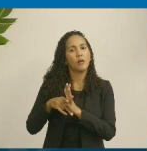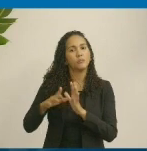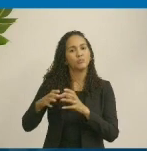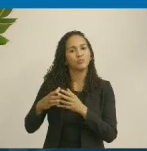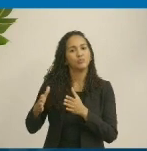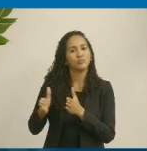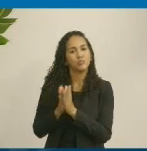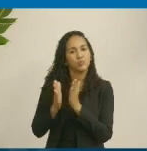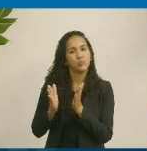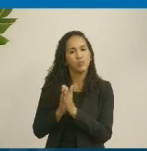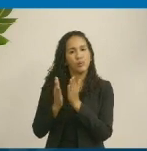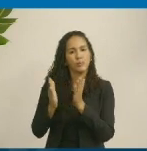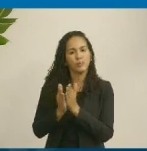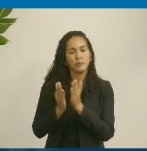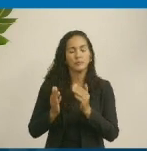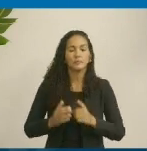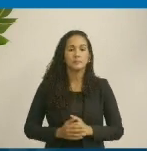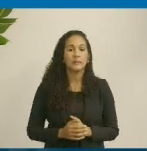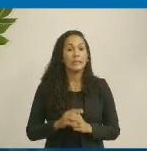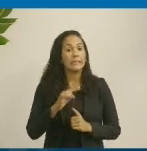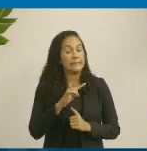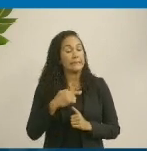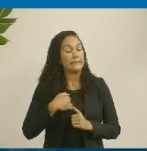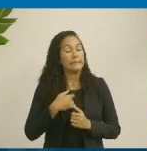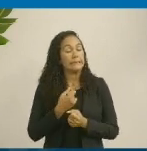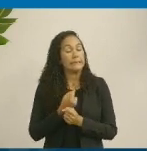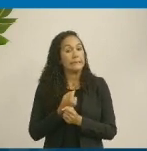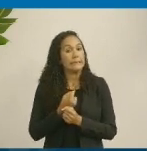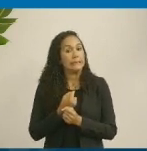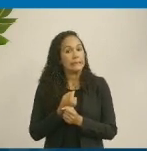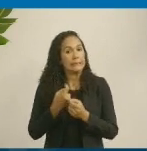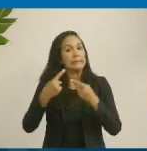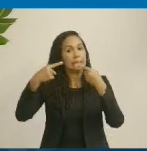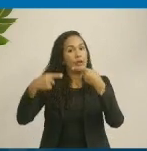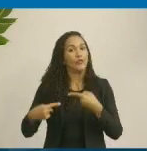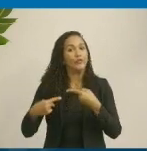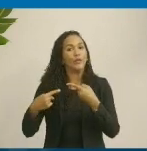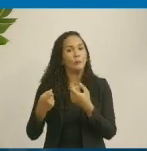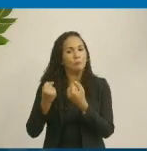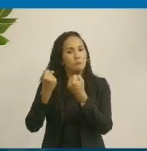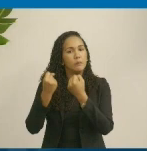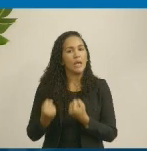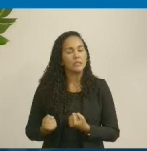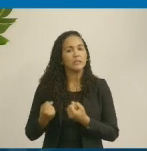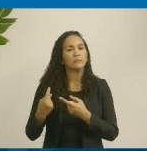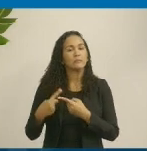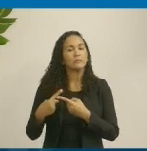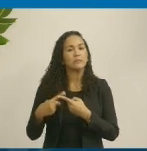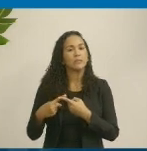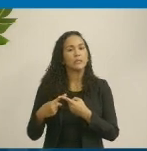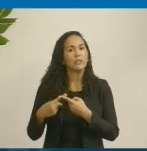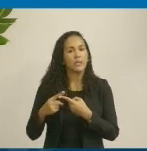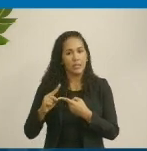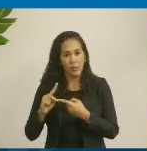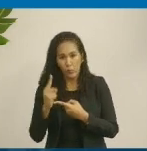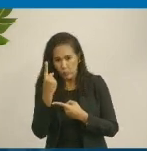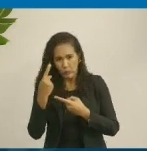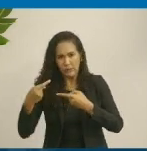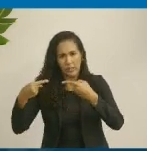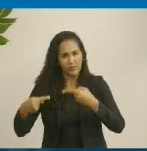our main challenge that we have faced, but not the only one. as you guys know,